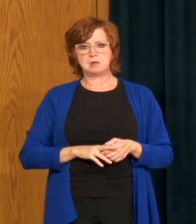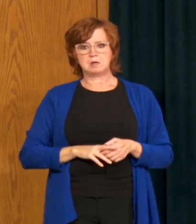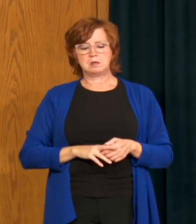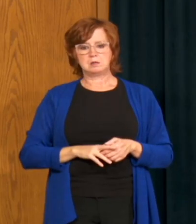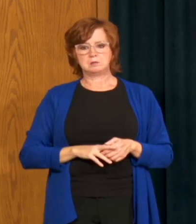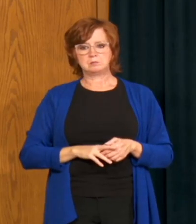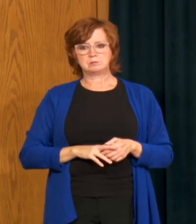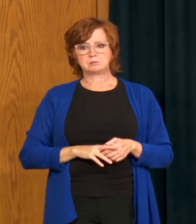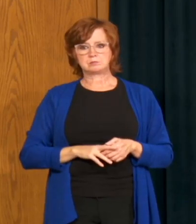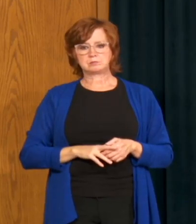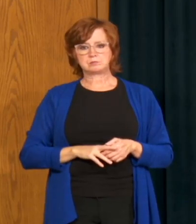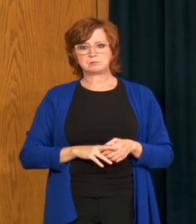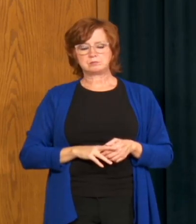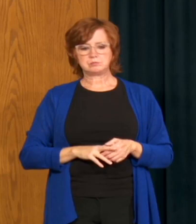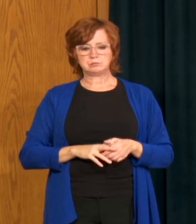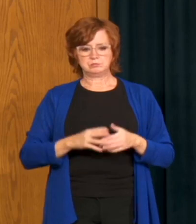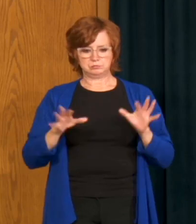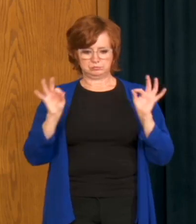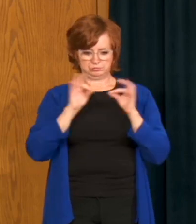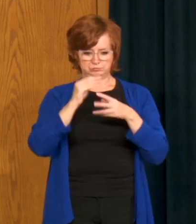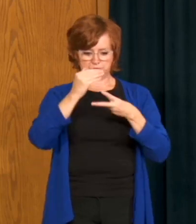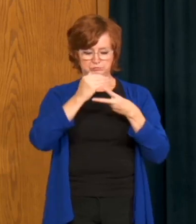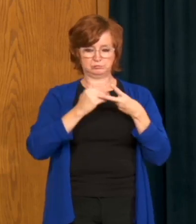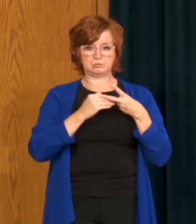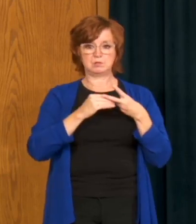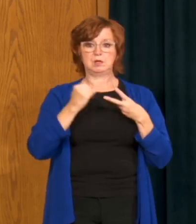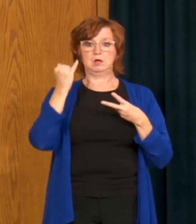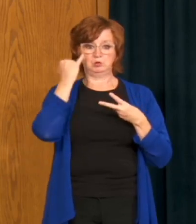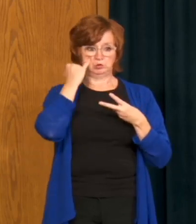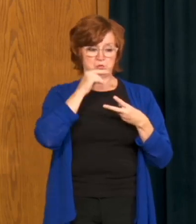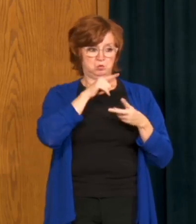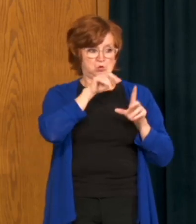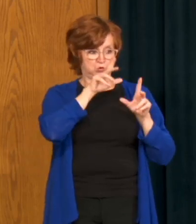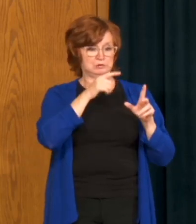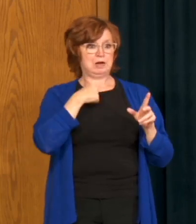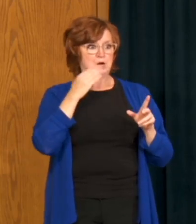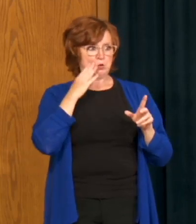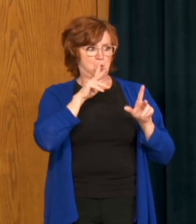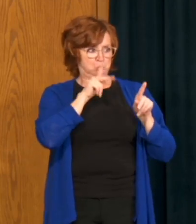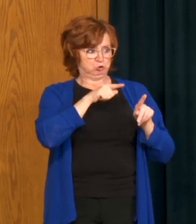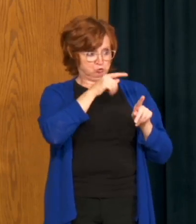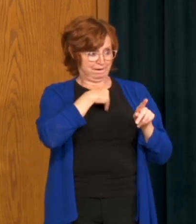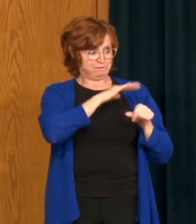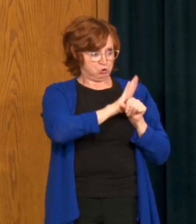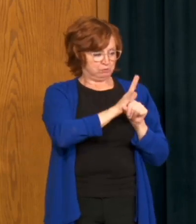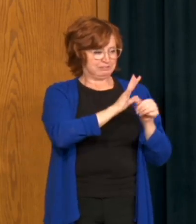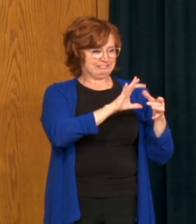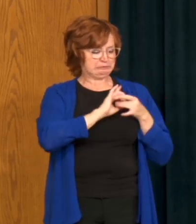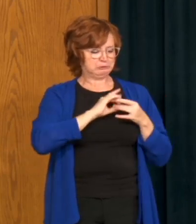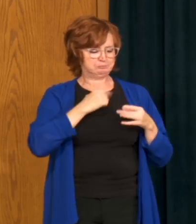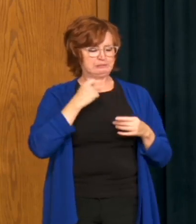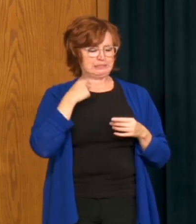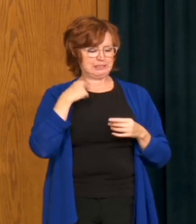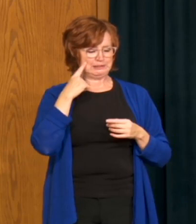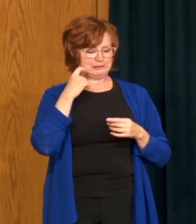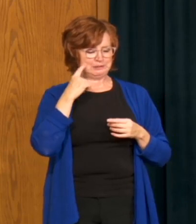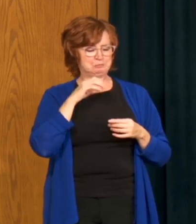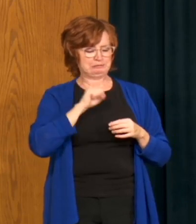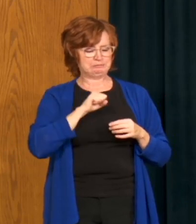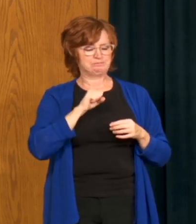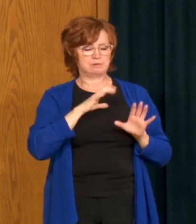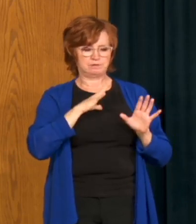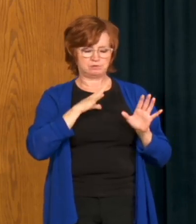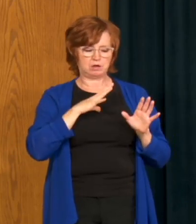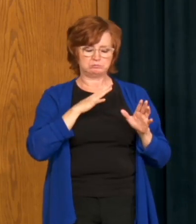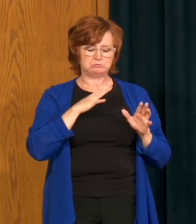case, the general public health advice still is, stay at home for 2 weeks. You don't need to be tested. If you're asymptomatic after 2